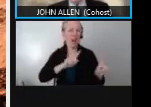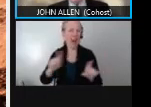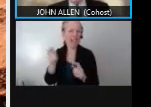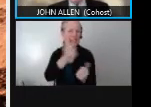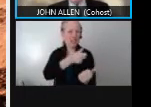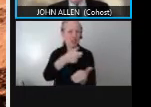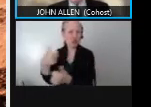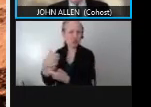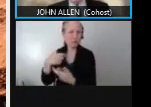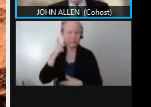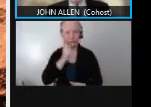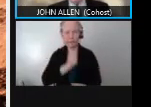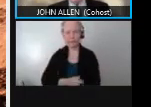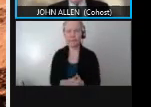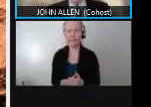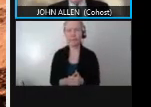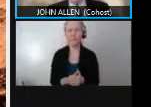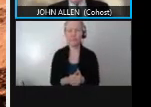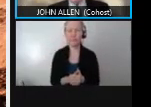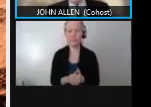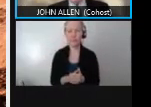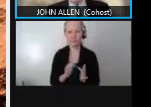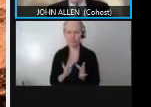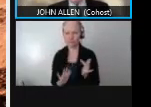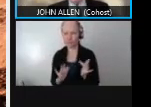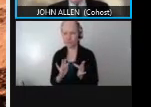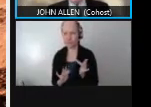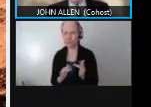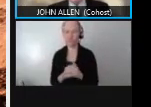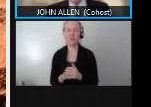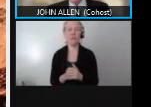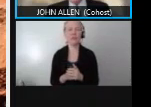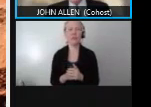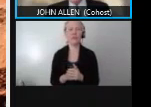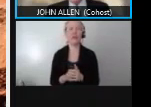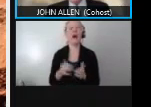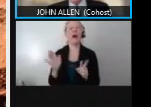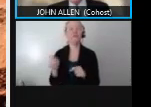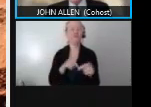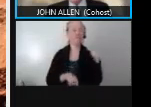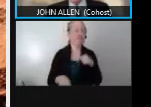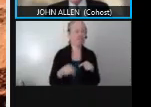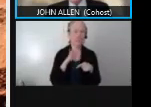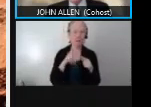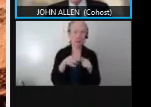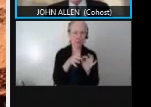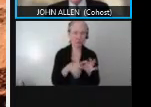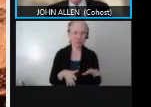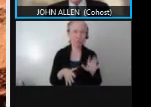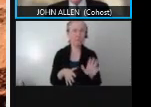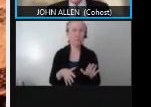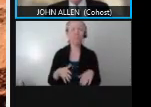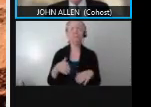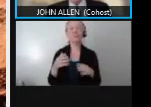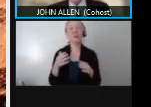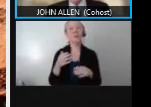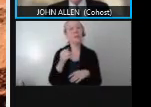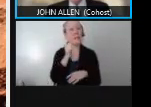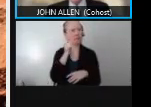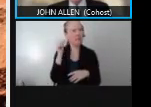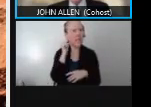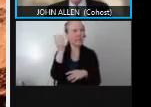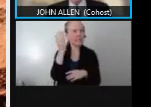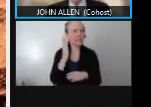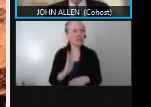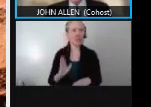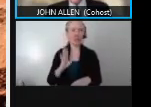to the note with my comments with respect to our interpreters. Our speakers did an amazing job yesterday of